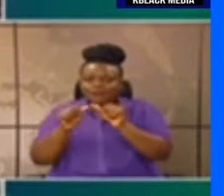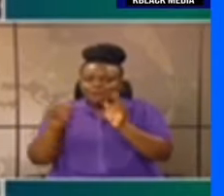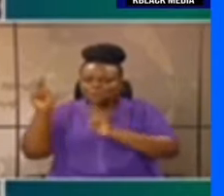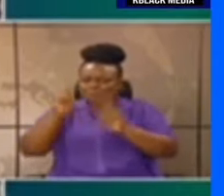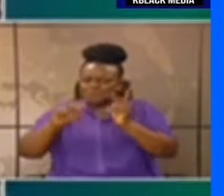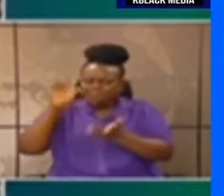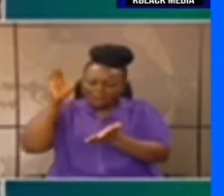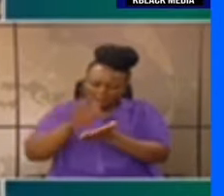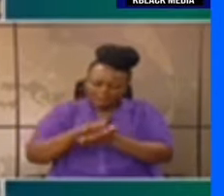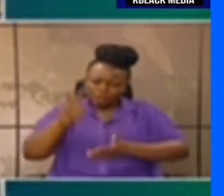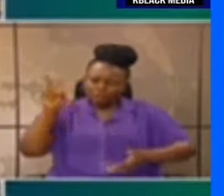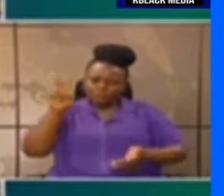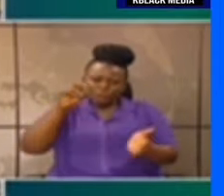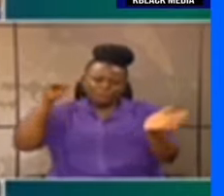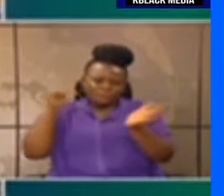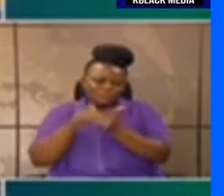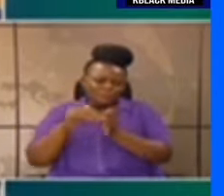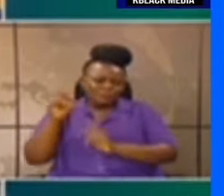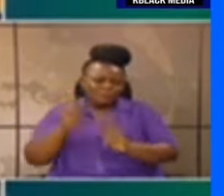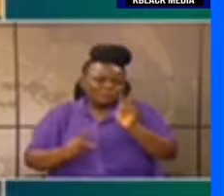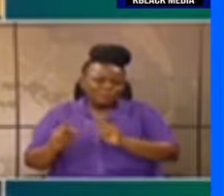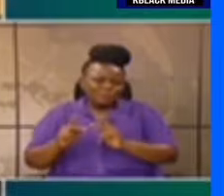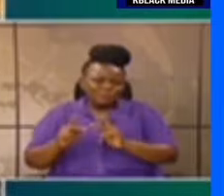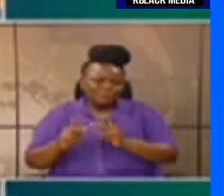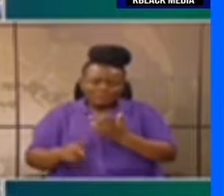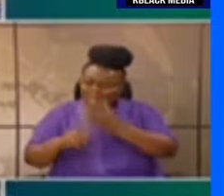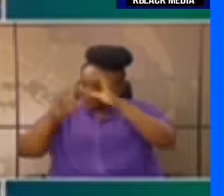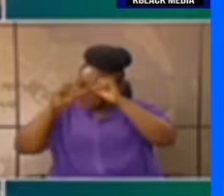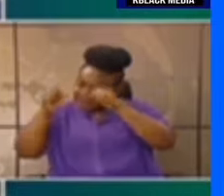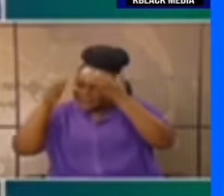control them. Mr. Vice President,